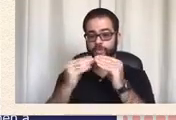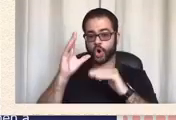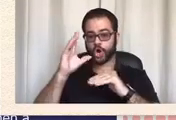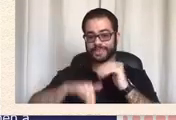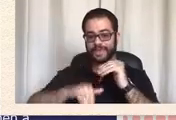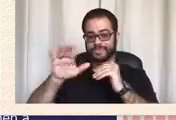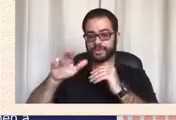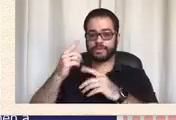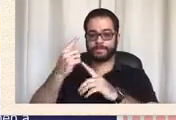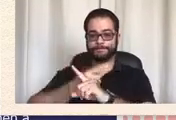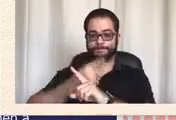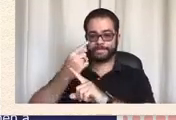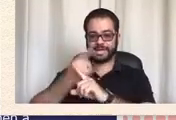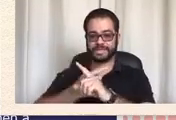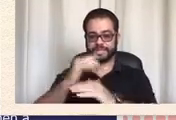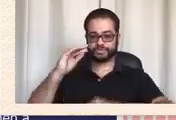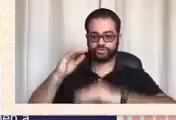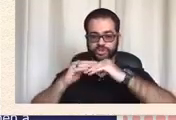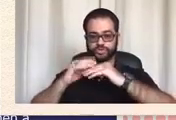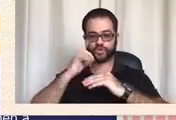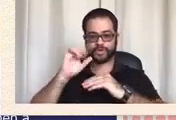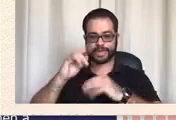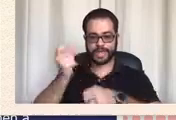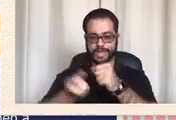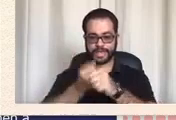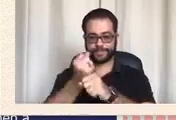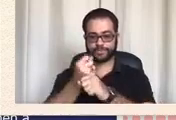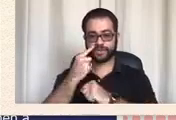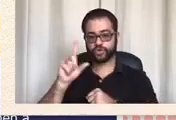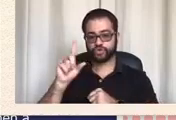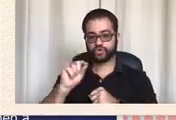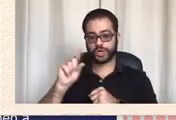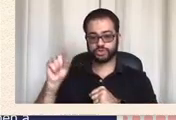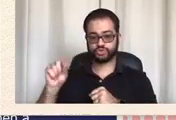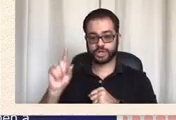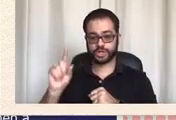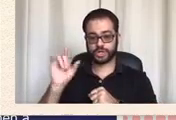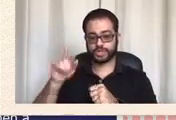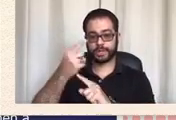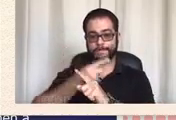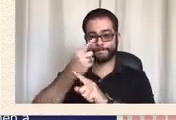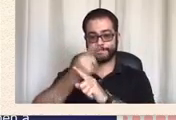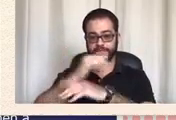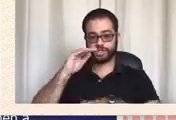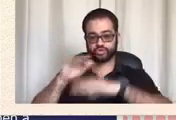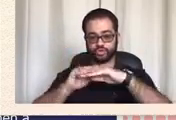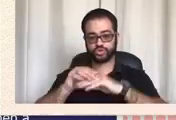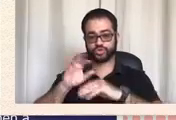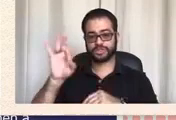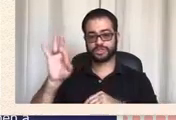for that year. And in 2020, the monthly threshold is $910.